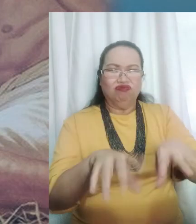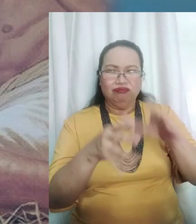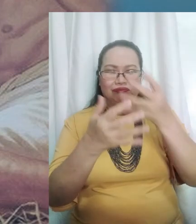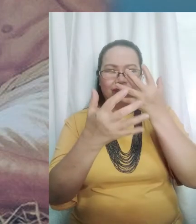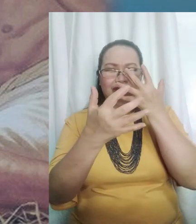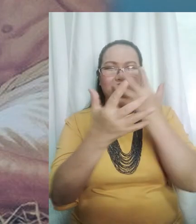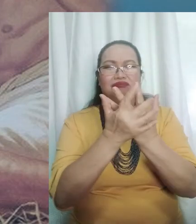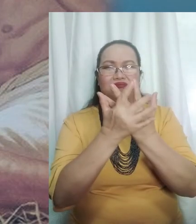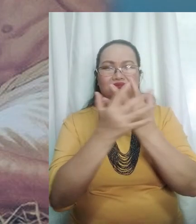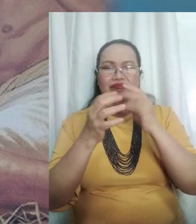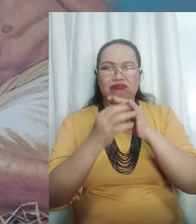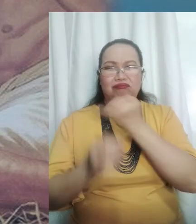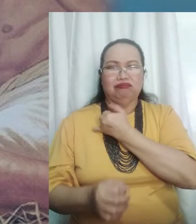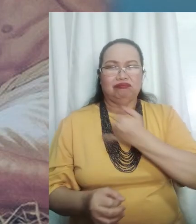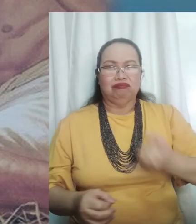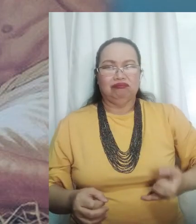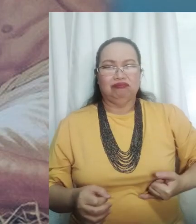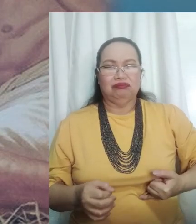prisoners were